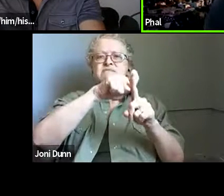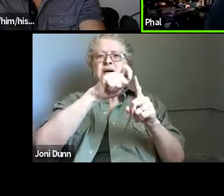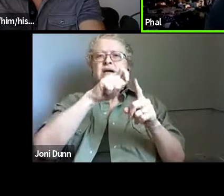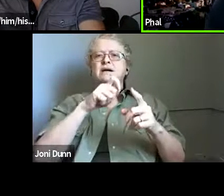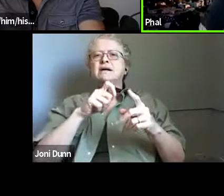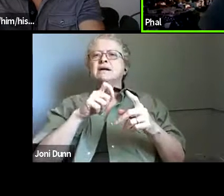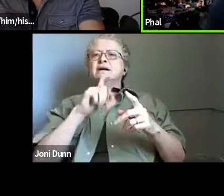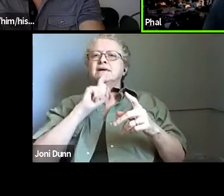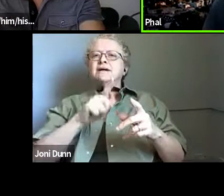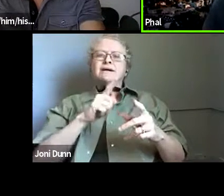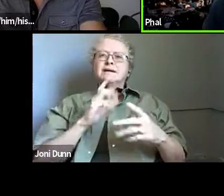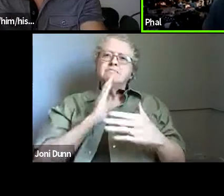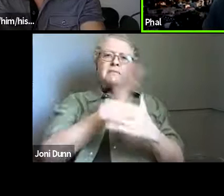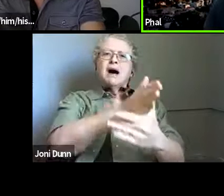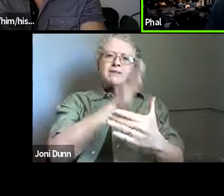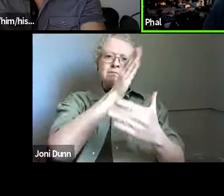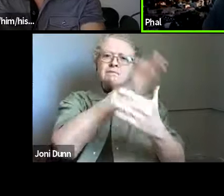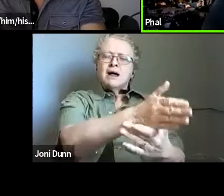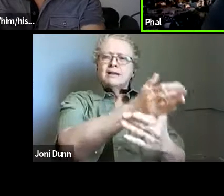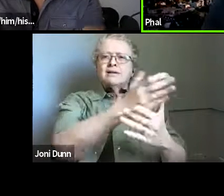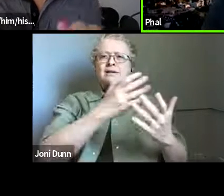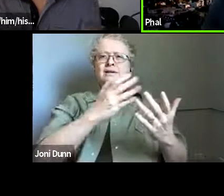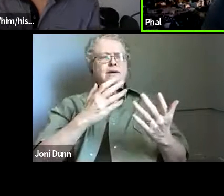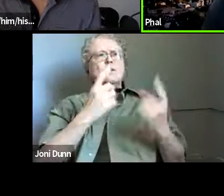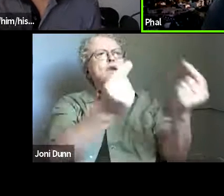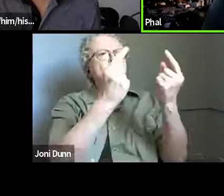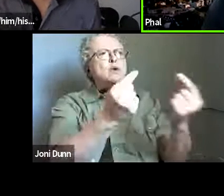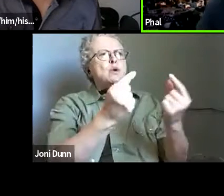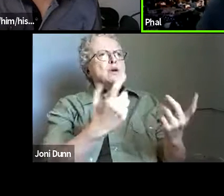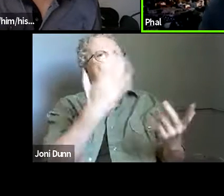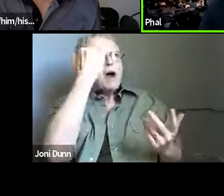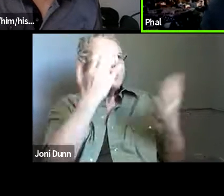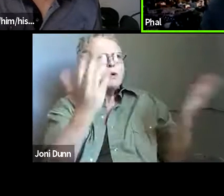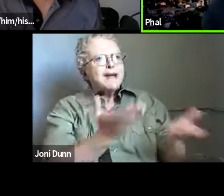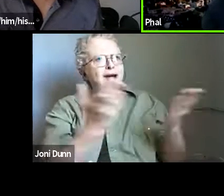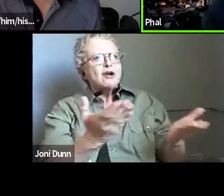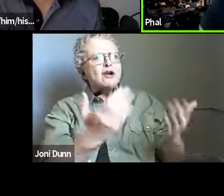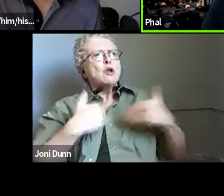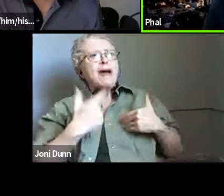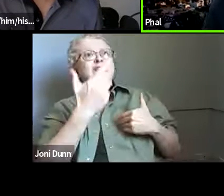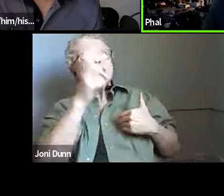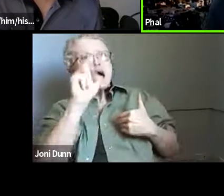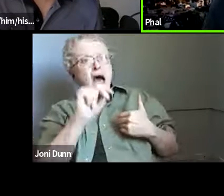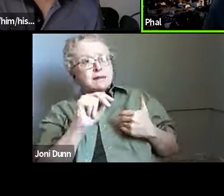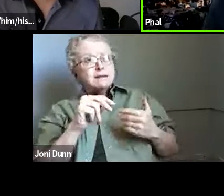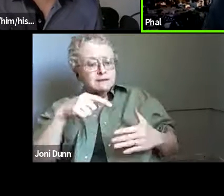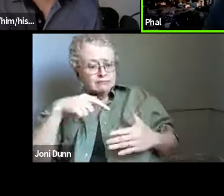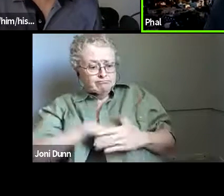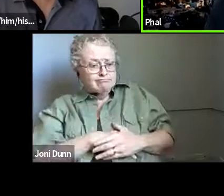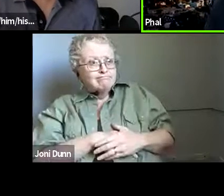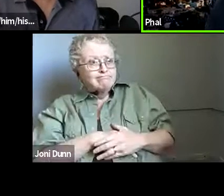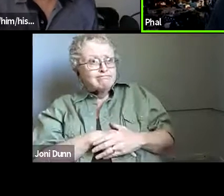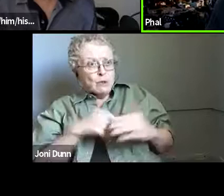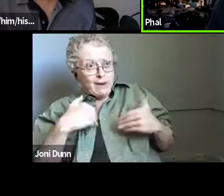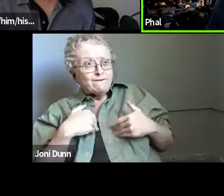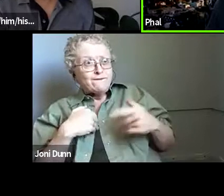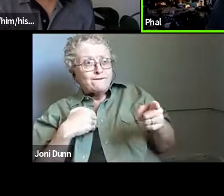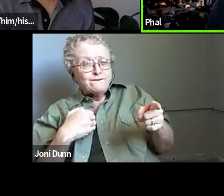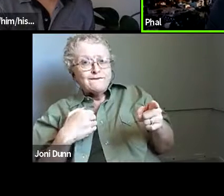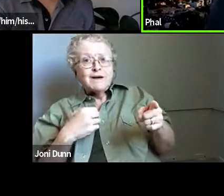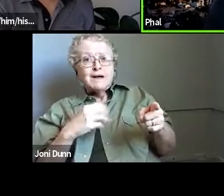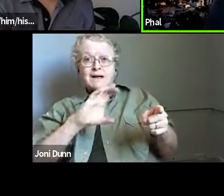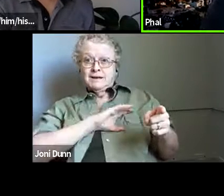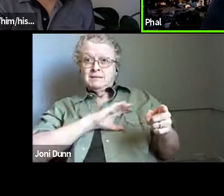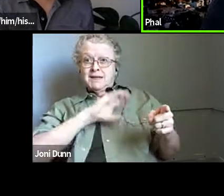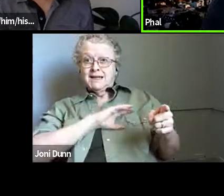over. Oh, why are you out here? What are you doing? You got any guns on you? Like, this is always the stuff that comes at us from people with badges and firearms, right?